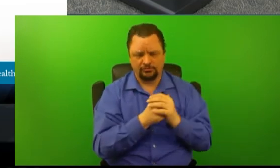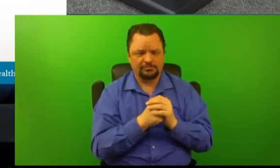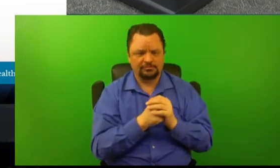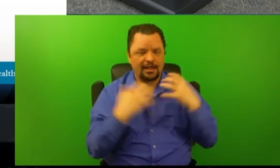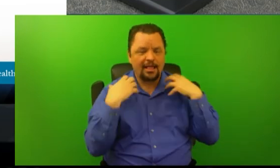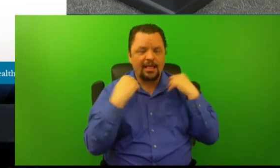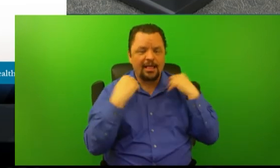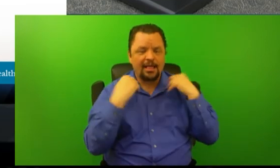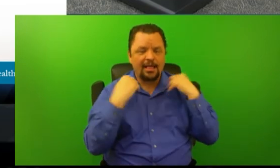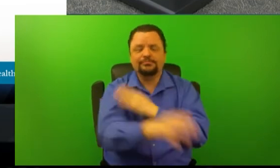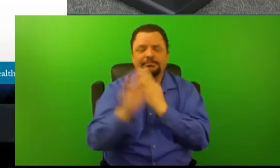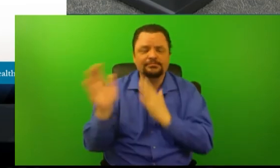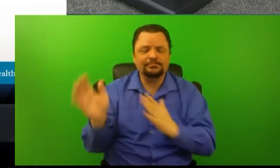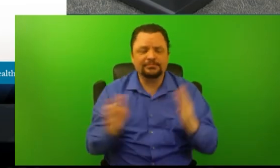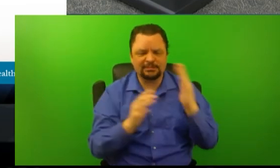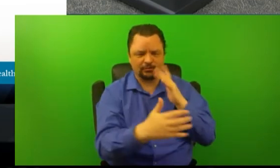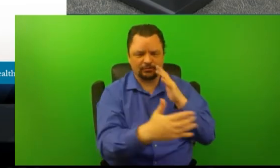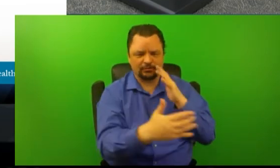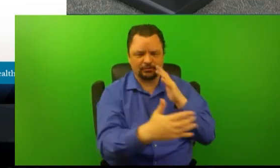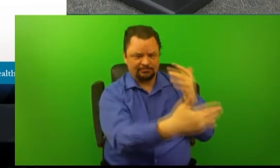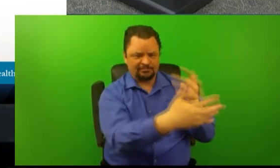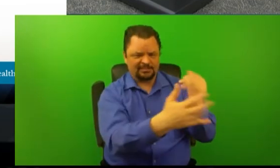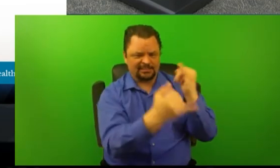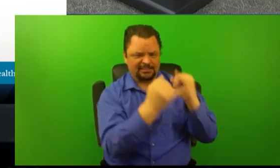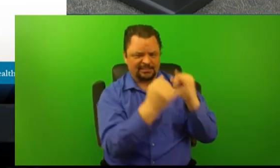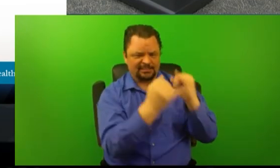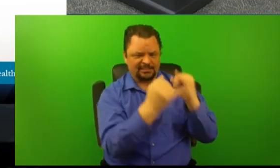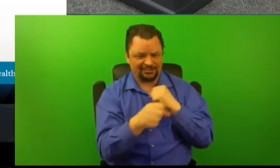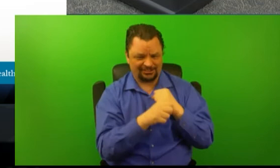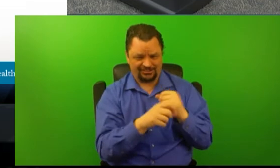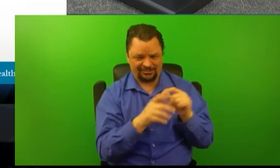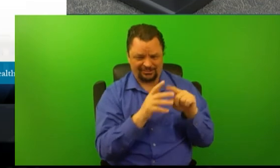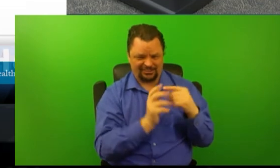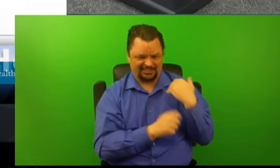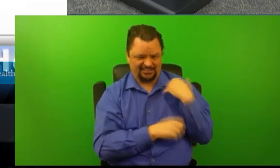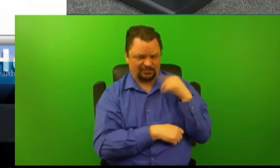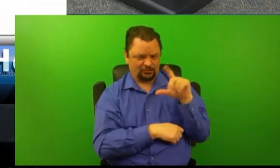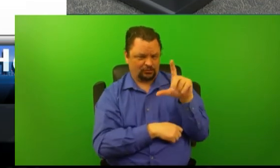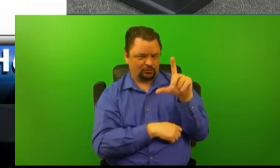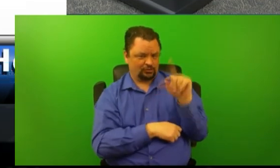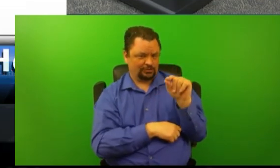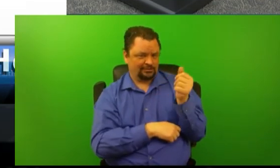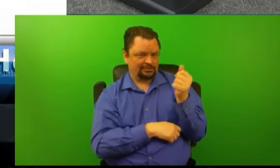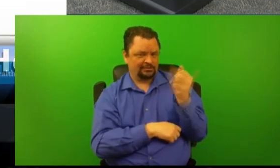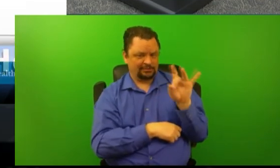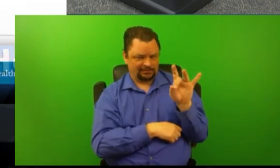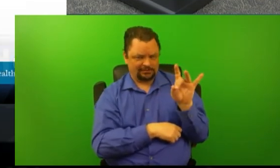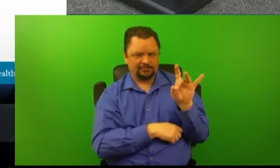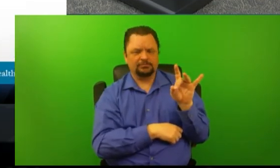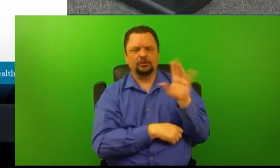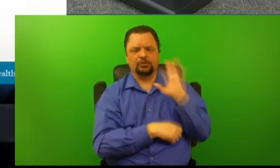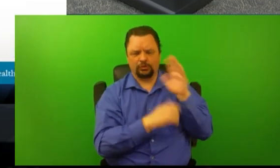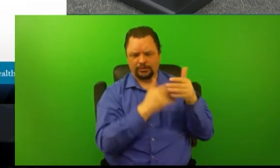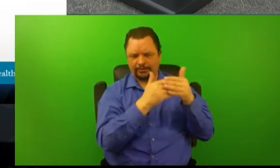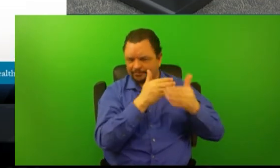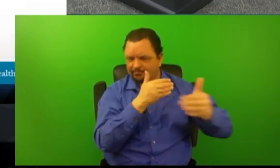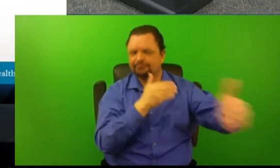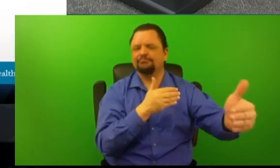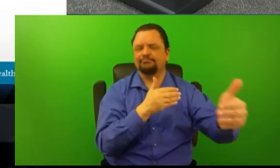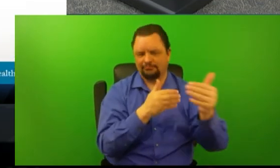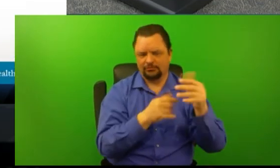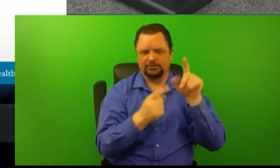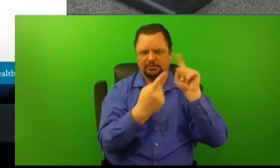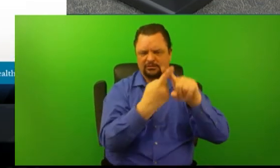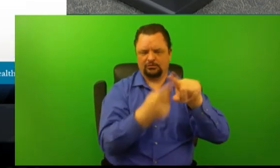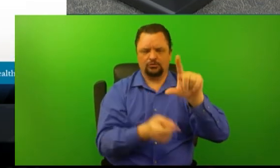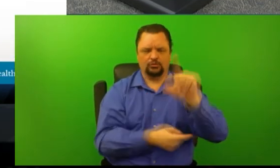began implementation in 2018. It takes us through the end of 2022. And it has 2 goal areas, the first